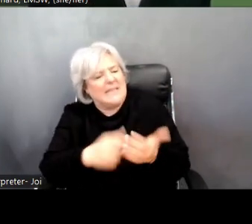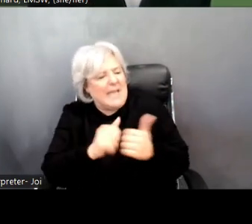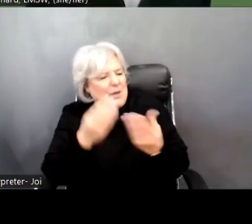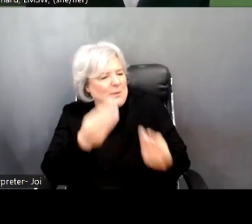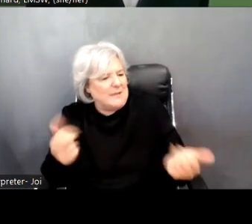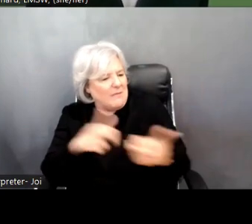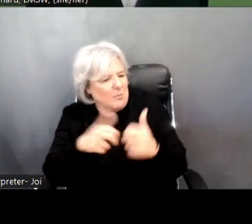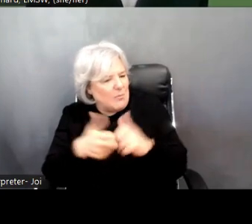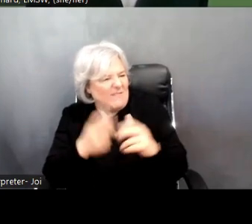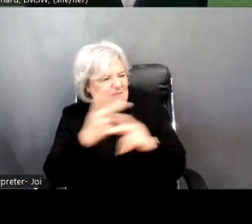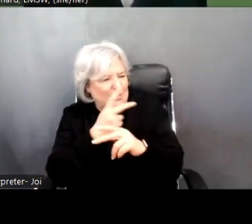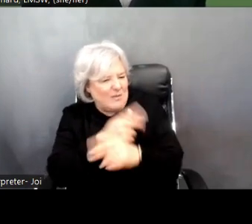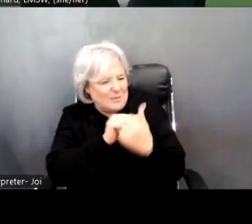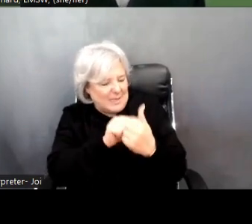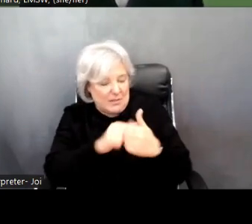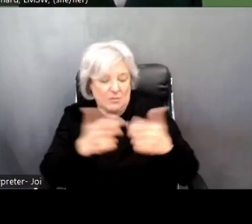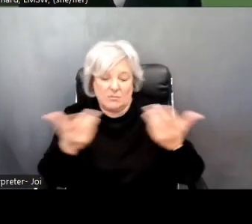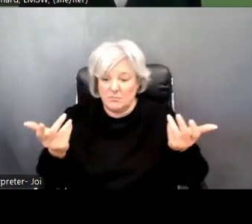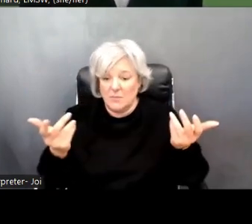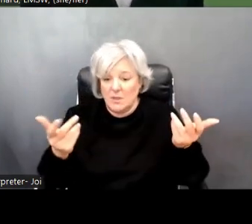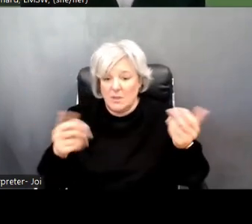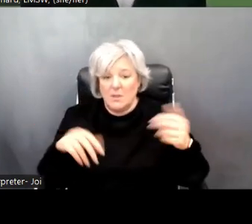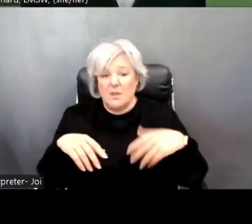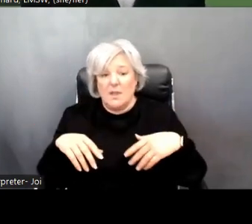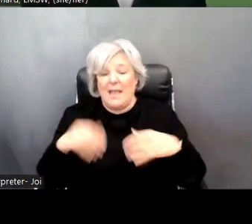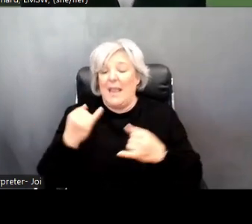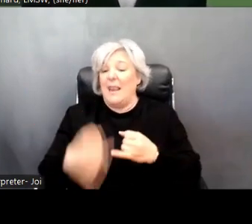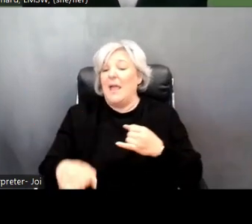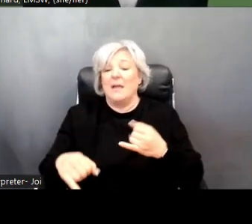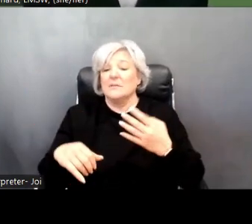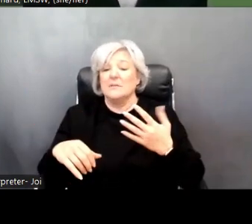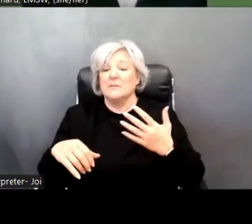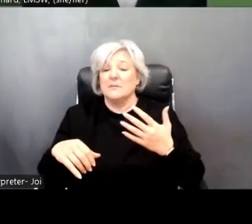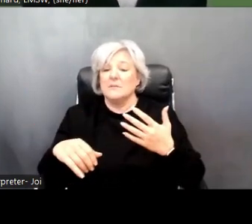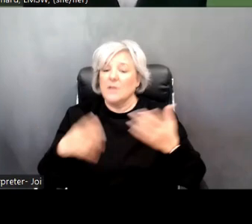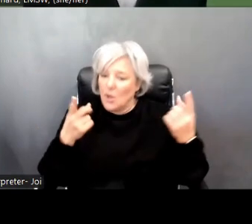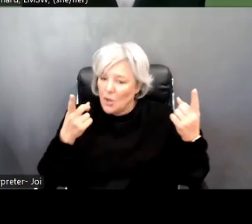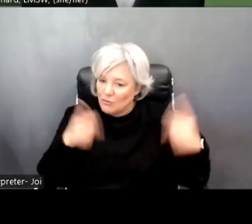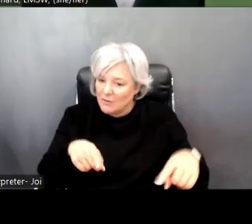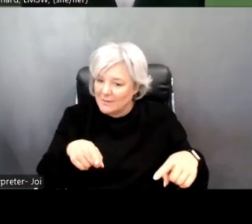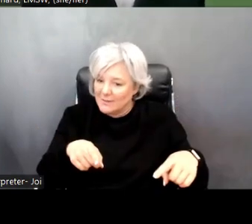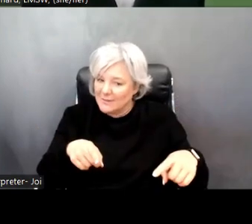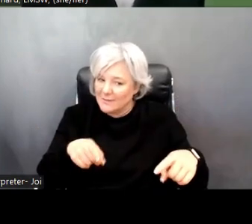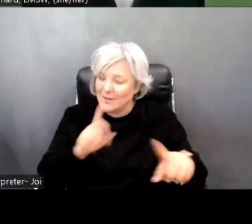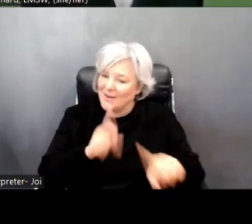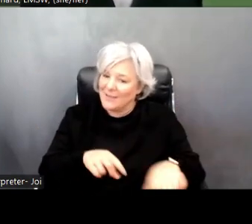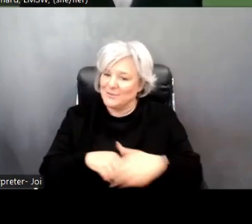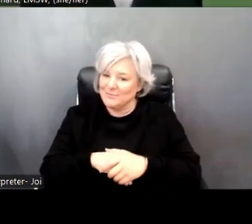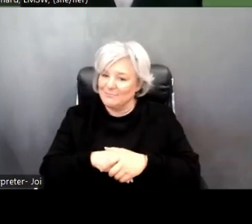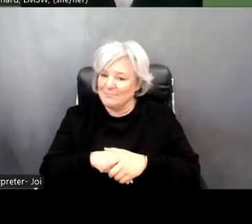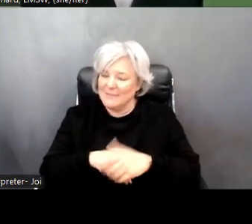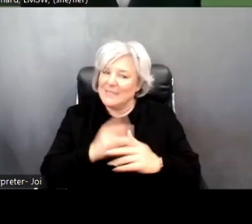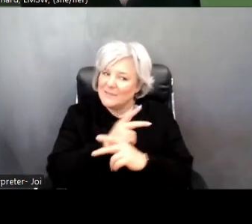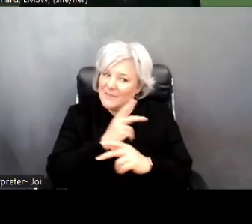we figure this out? And then the last step is agreeing on a solution. Let's figure it